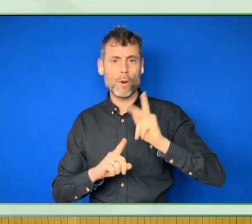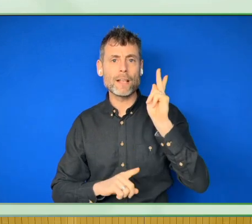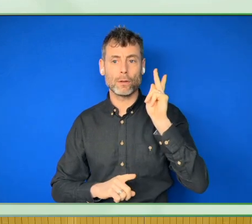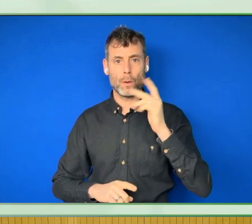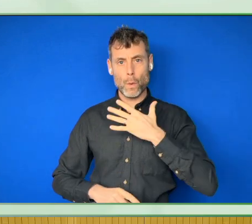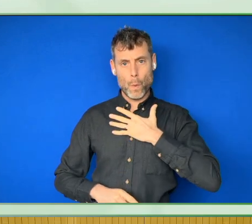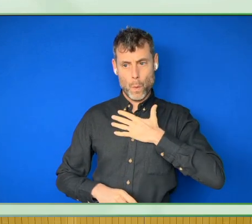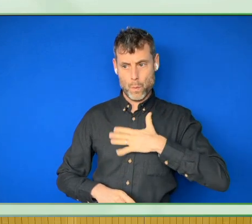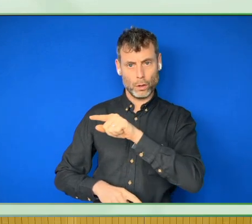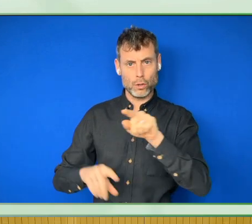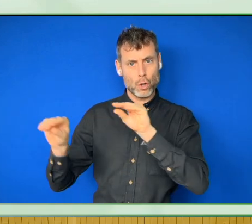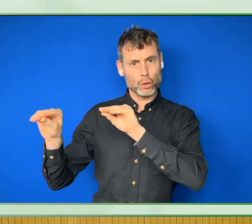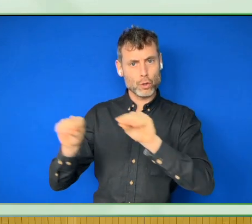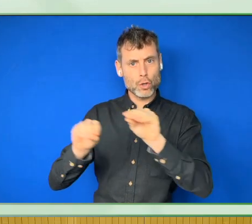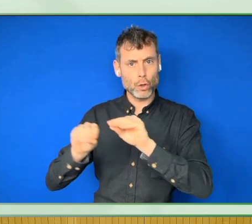first